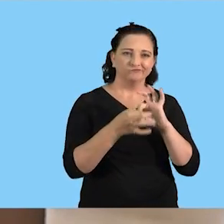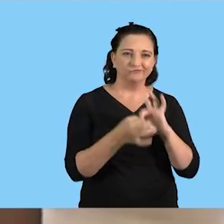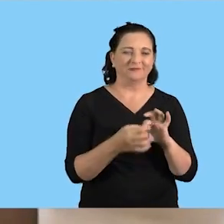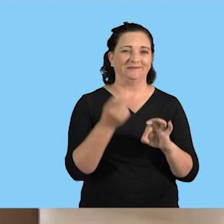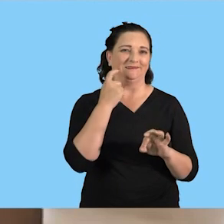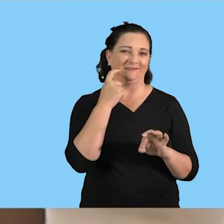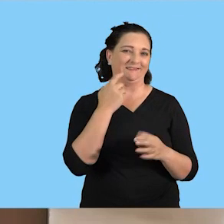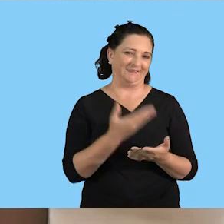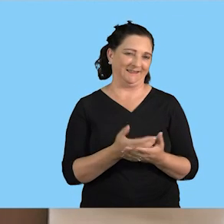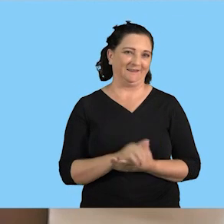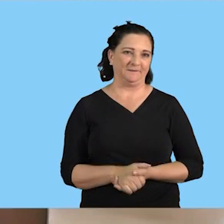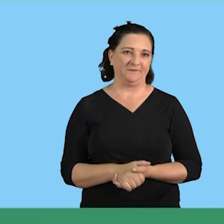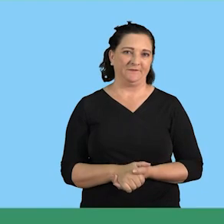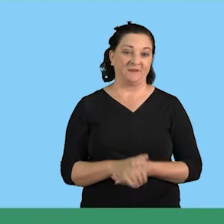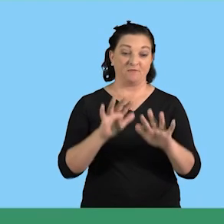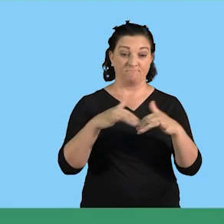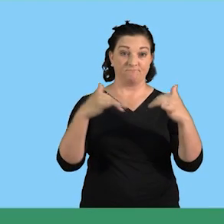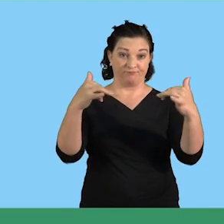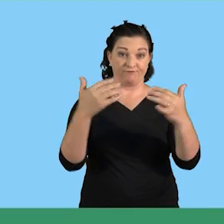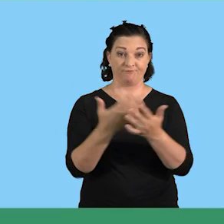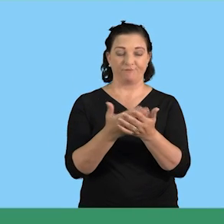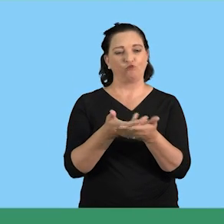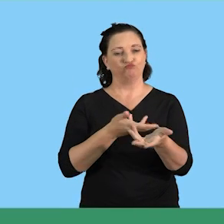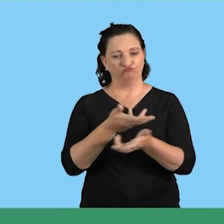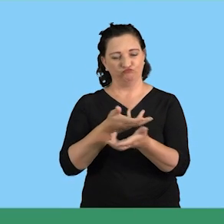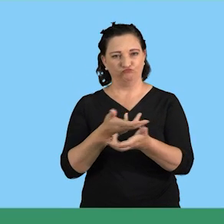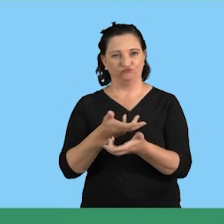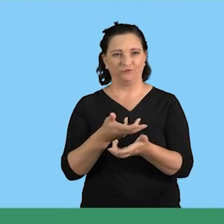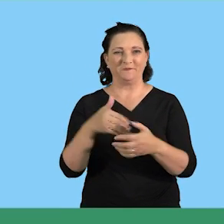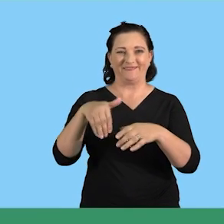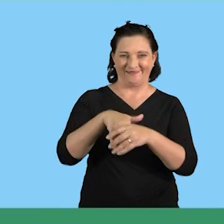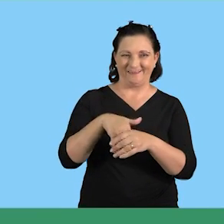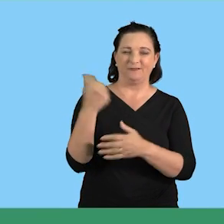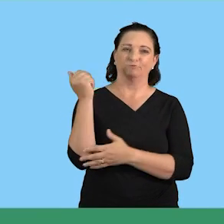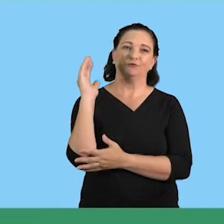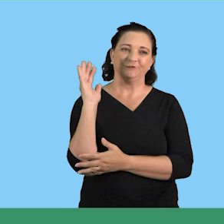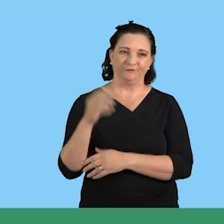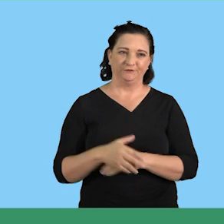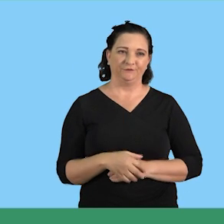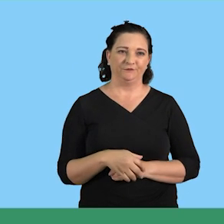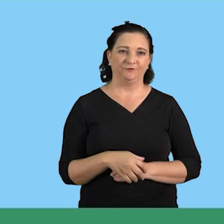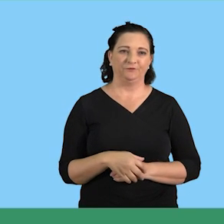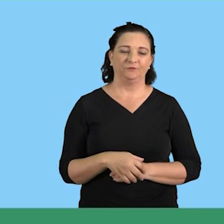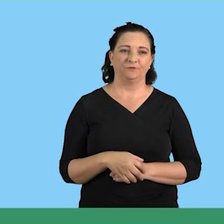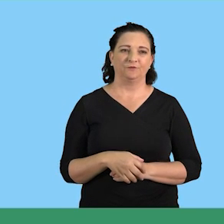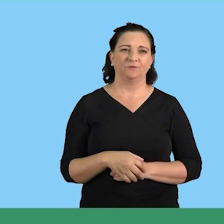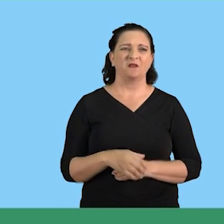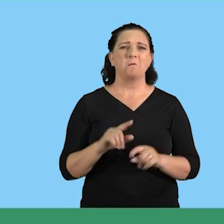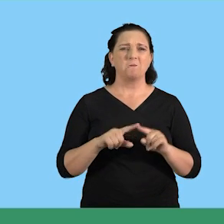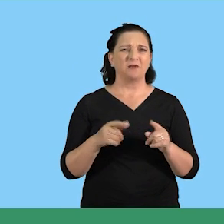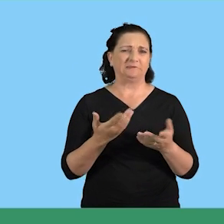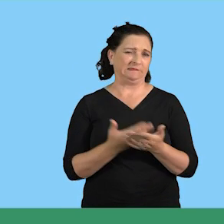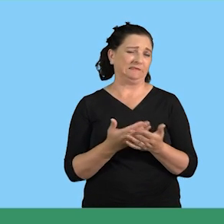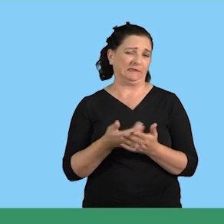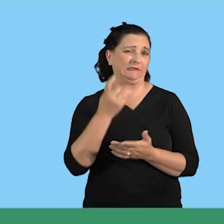relayed easily. It keeps the audience engaged during the presentation. Like I said, as people, we are not the same. You find that some audience, they